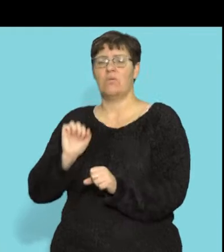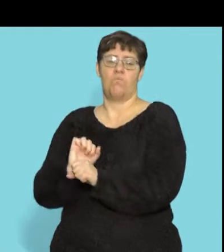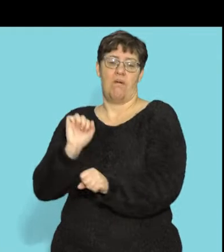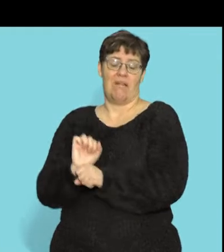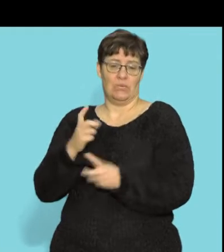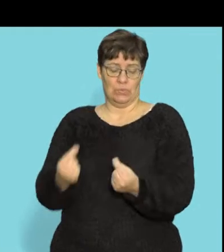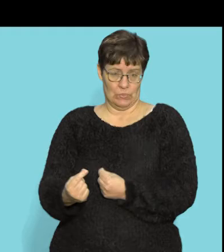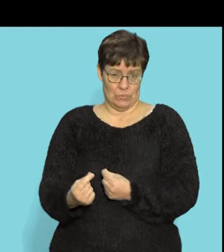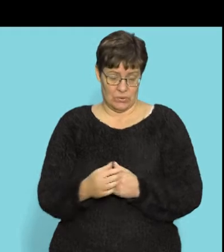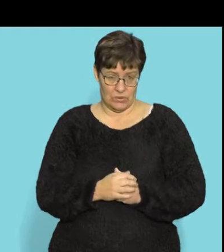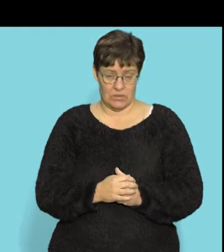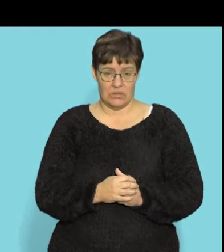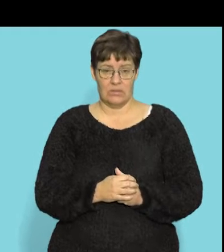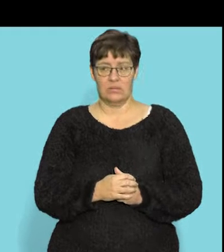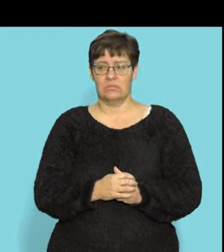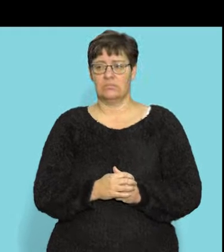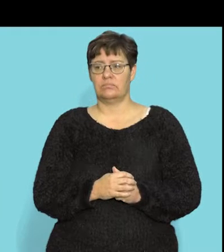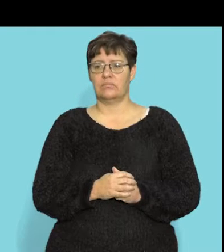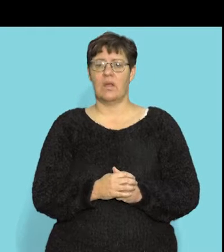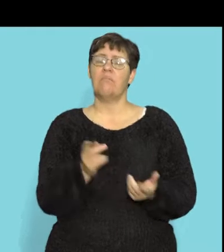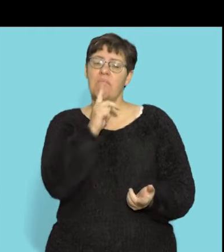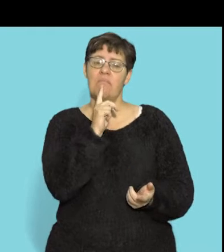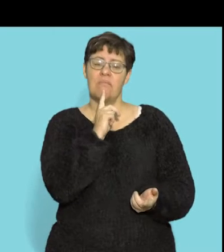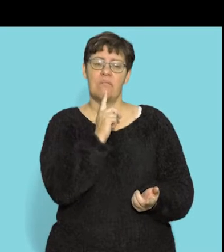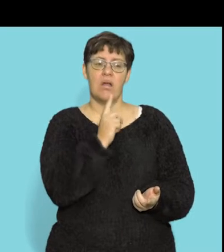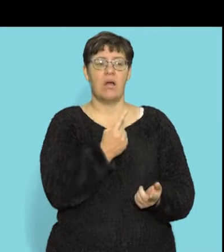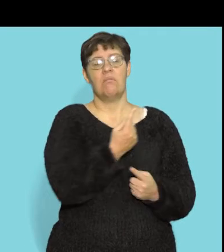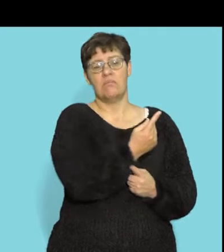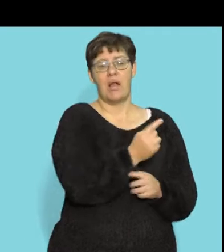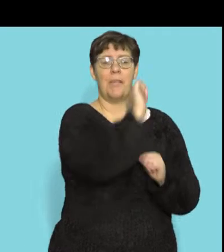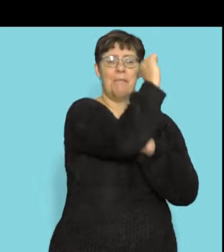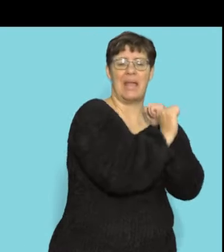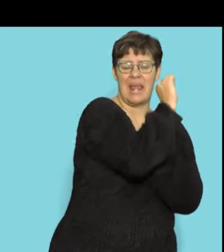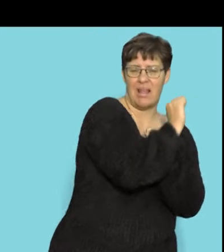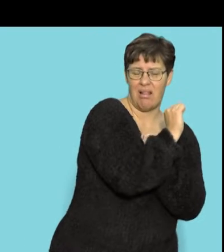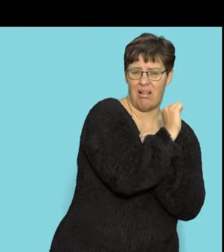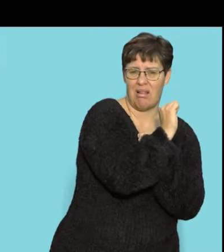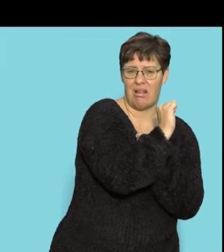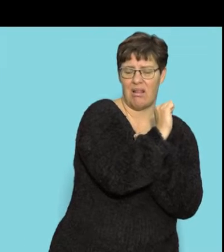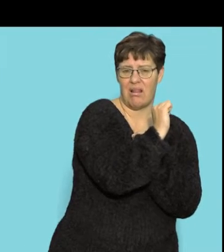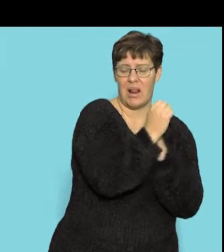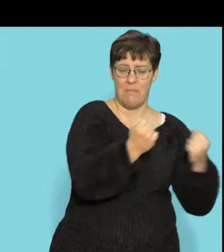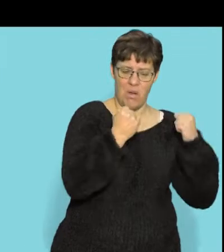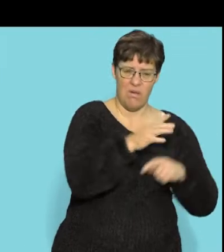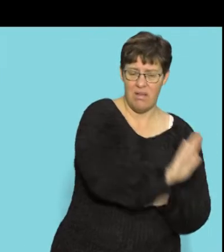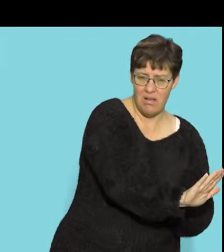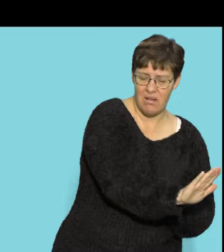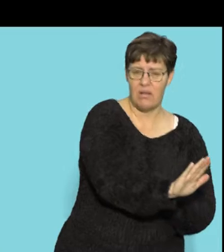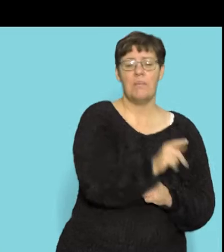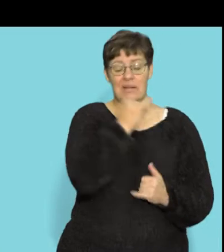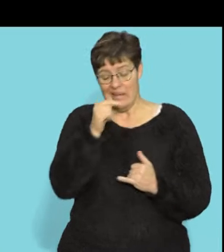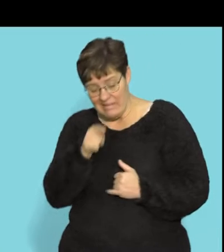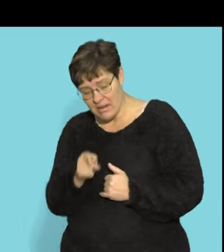the concept of power is also broad. We can talk about power in the context of mechanics, but here we're looking at